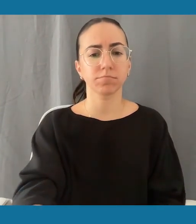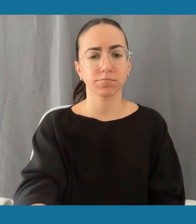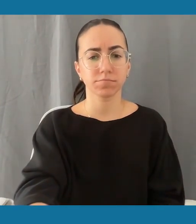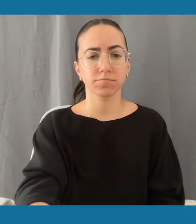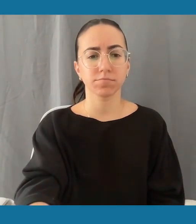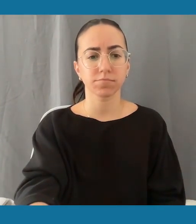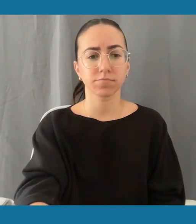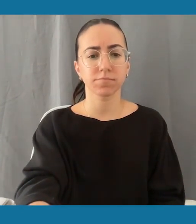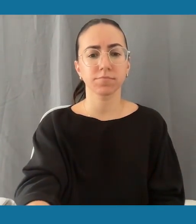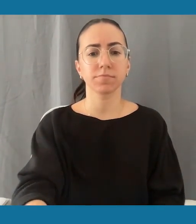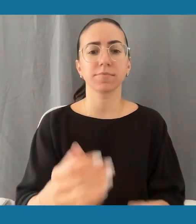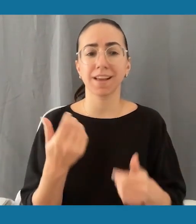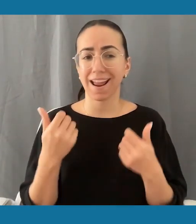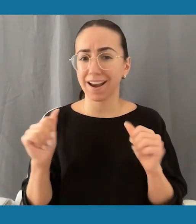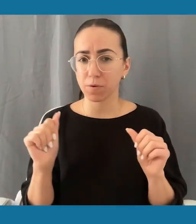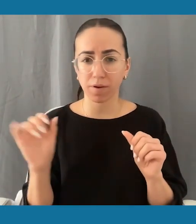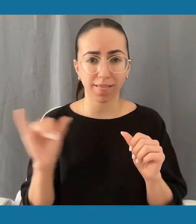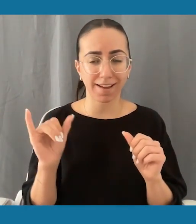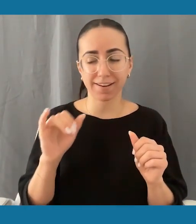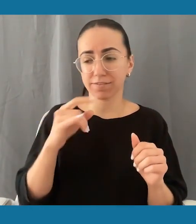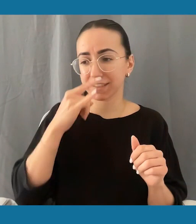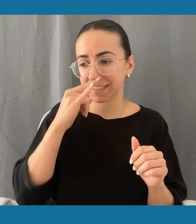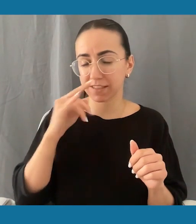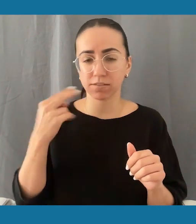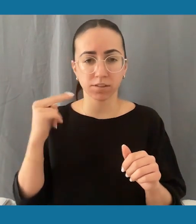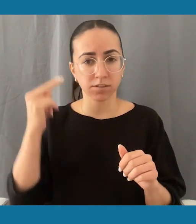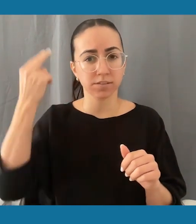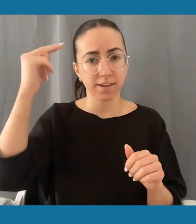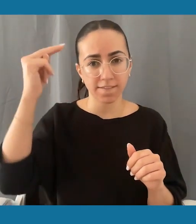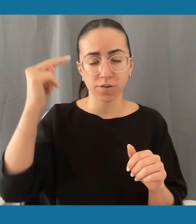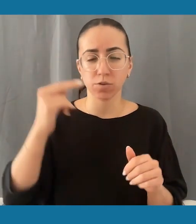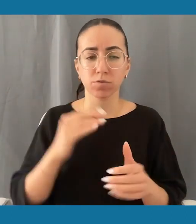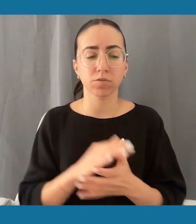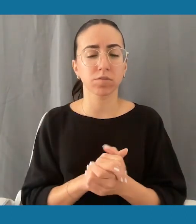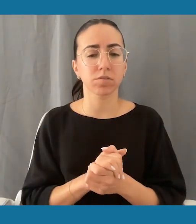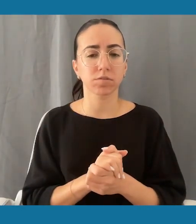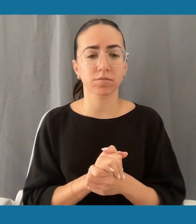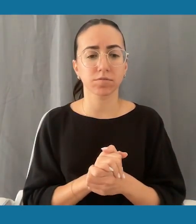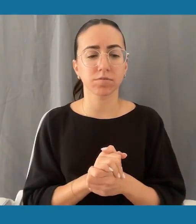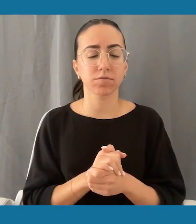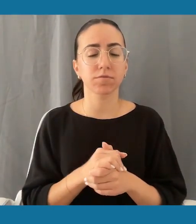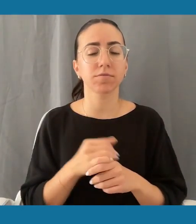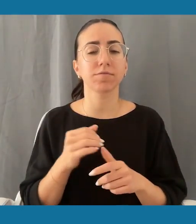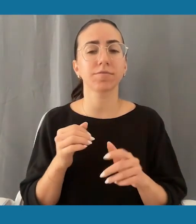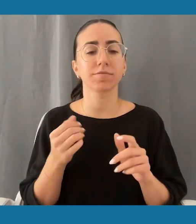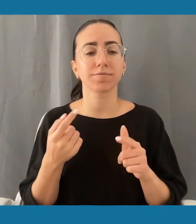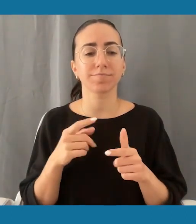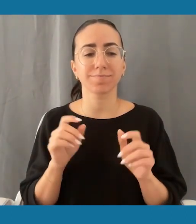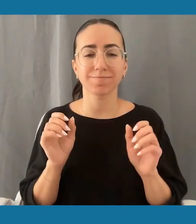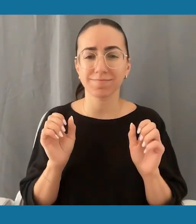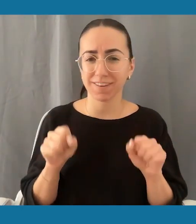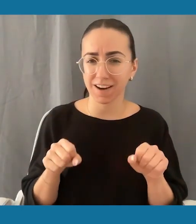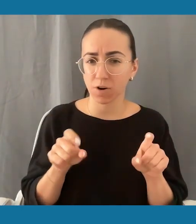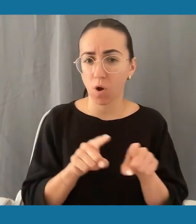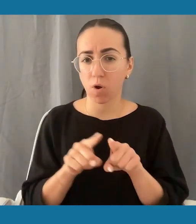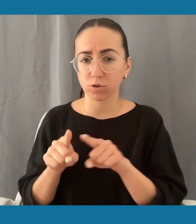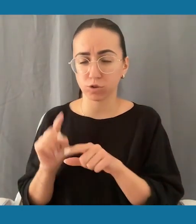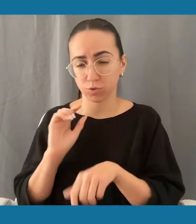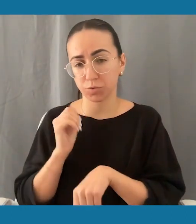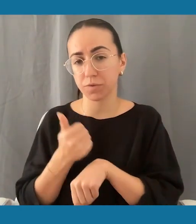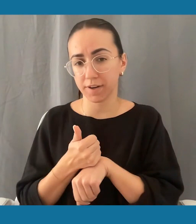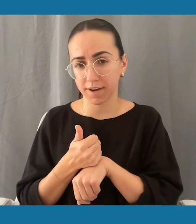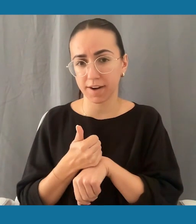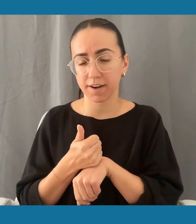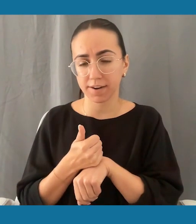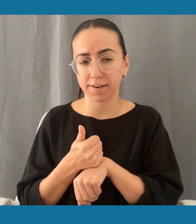Anybody else, whether it's a child, a niece, a nephew, anybody, you then can also create the